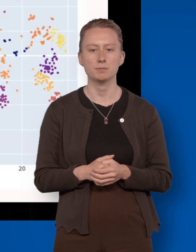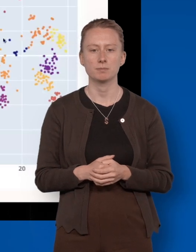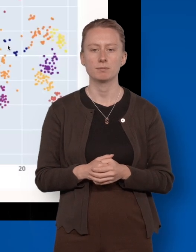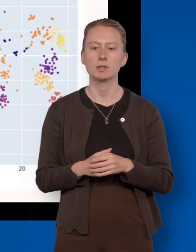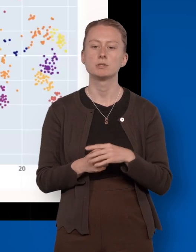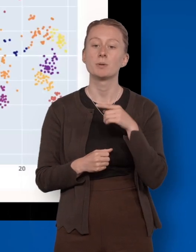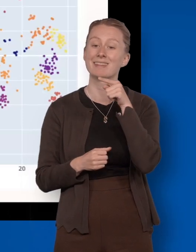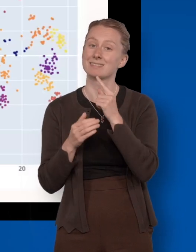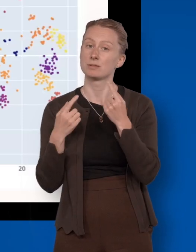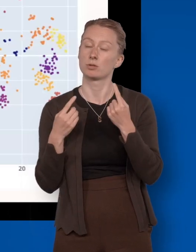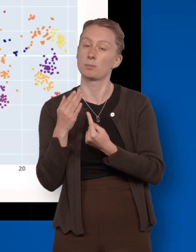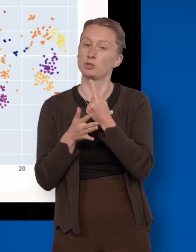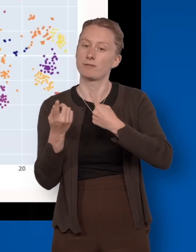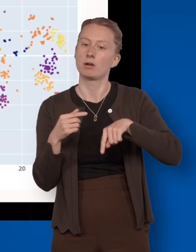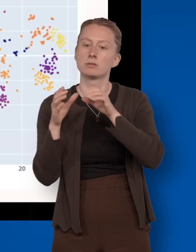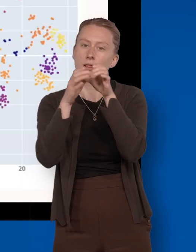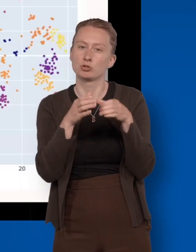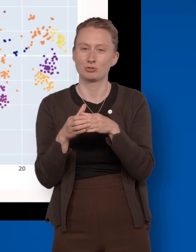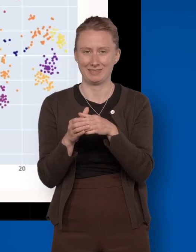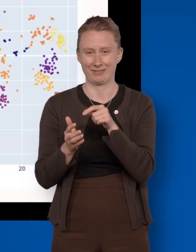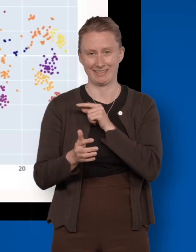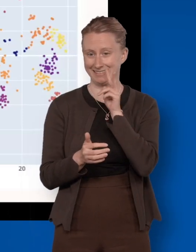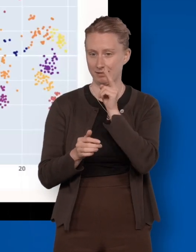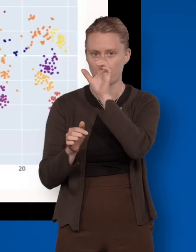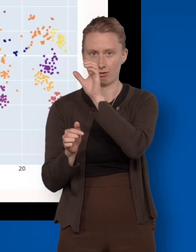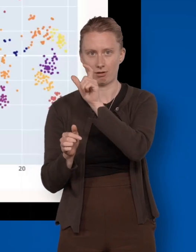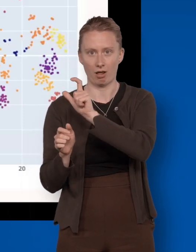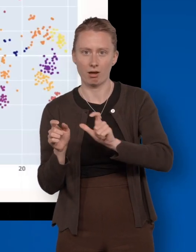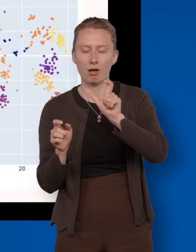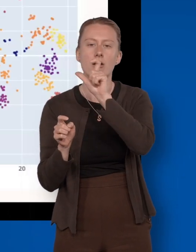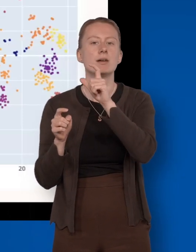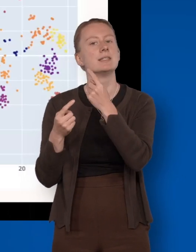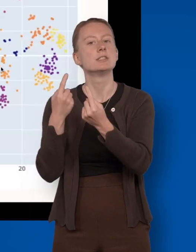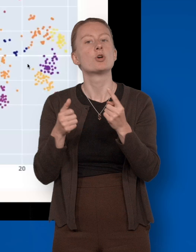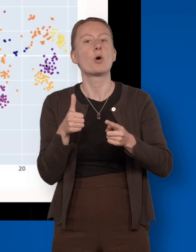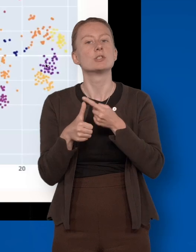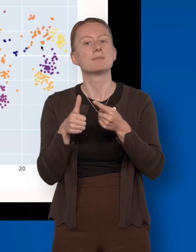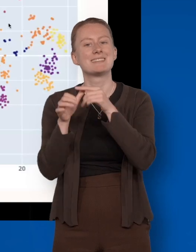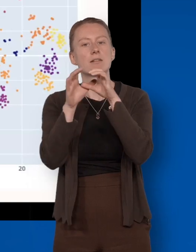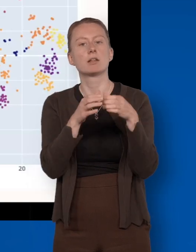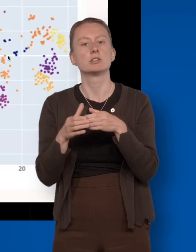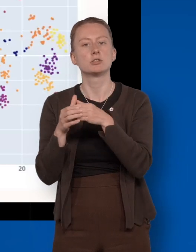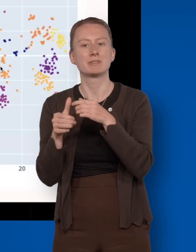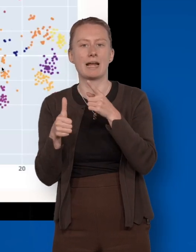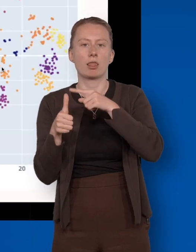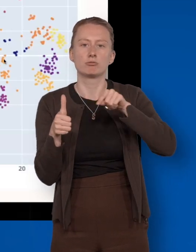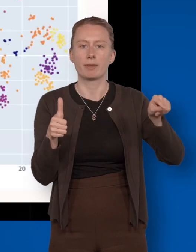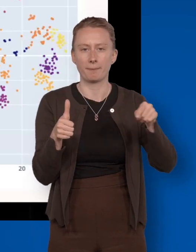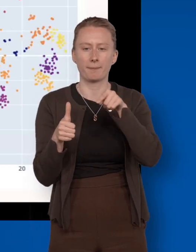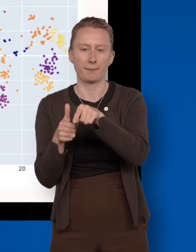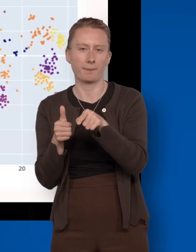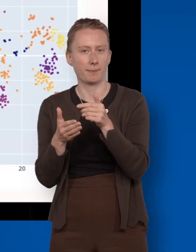the colors of each dot is an automatic clustering algorithm that we've applied to sort of group these